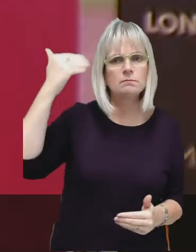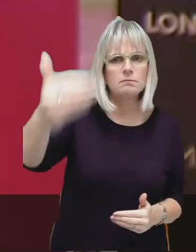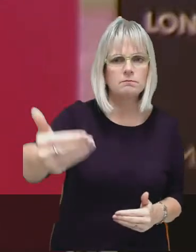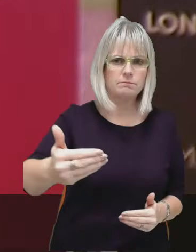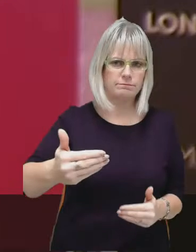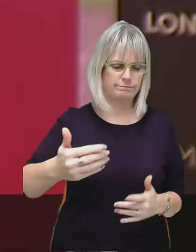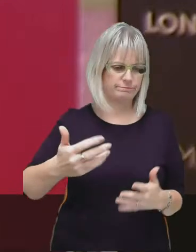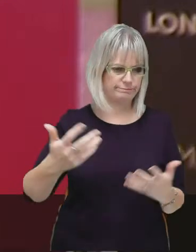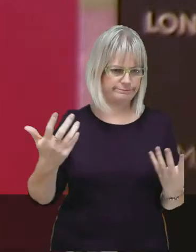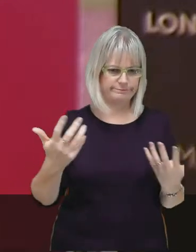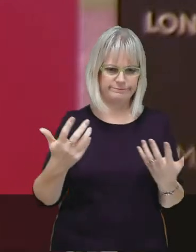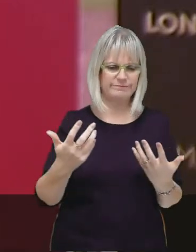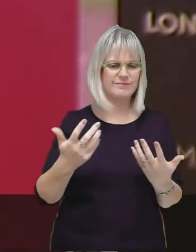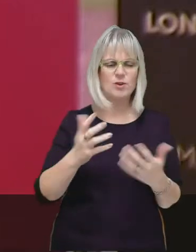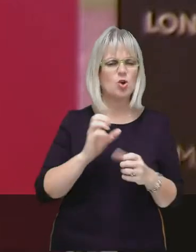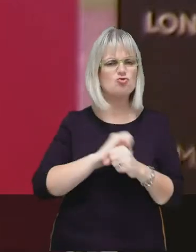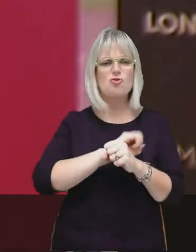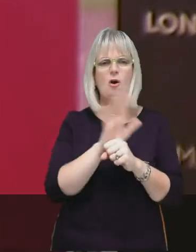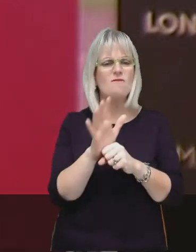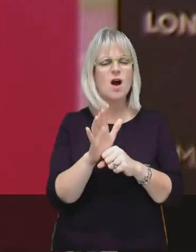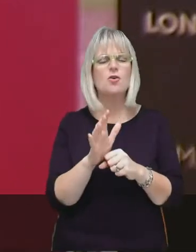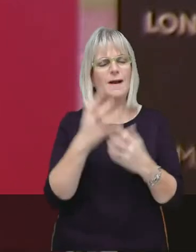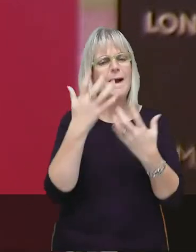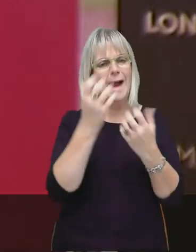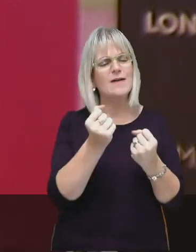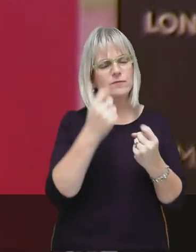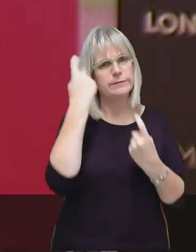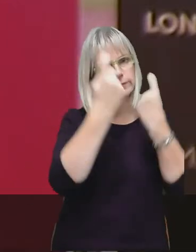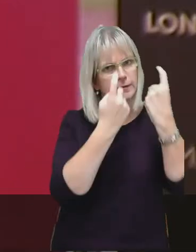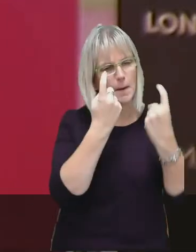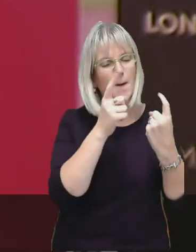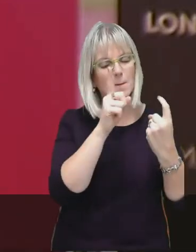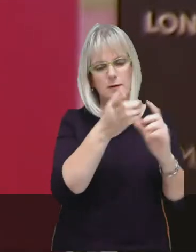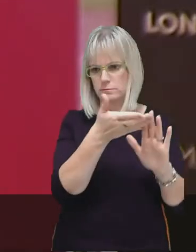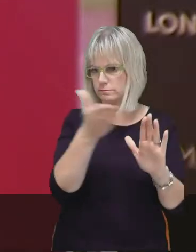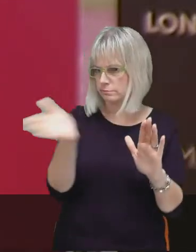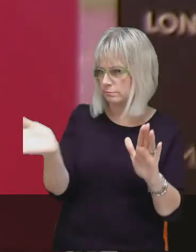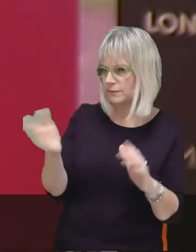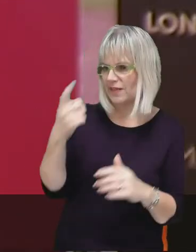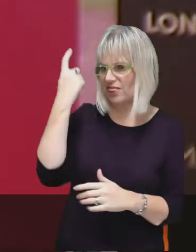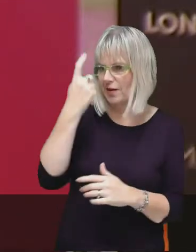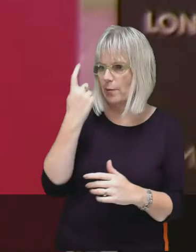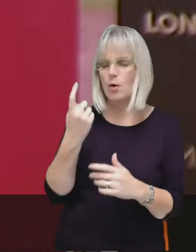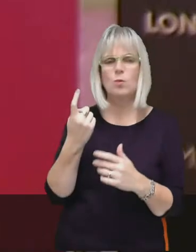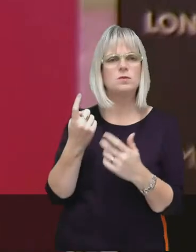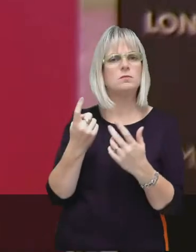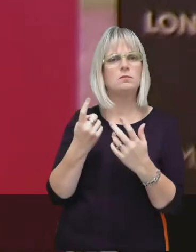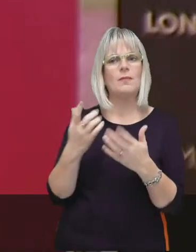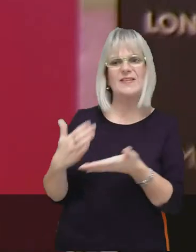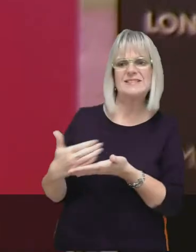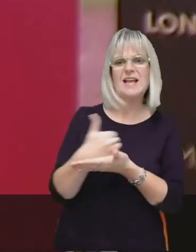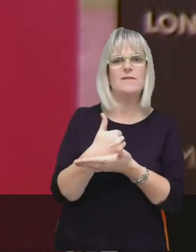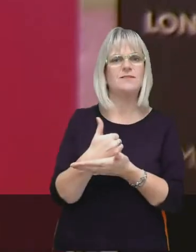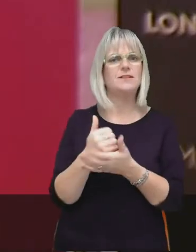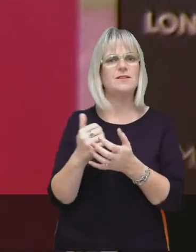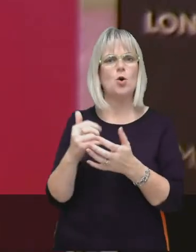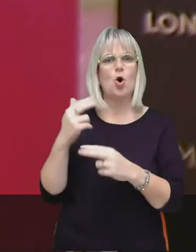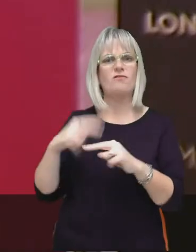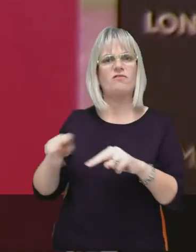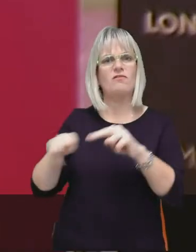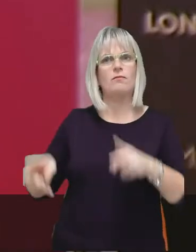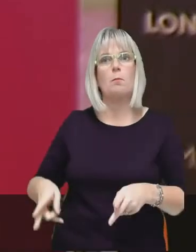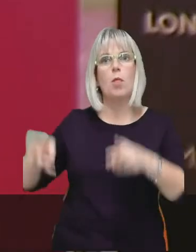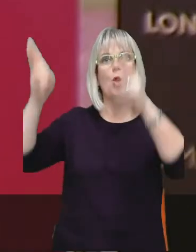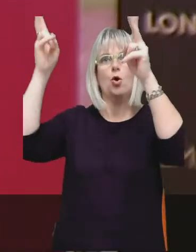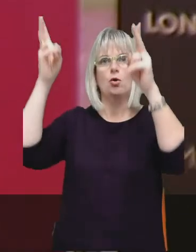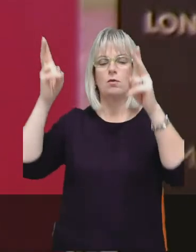Londoners. We have called on the Mayor to establish Housing Task Force to help the Londoners who cannot obtain fire